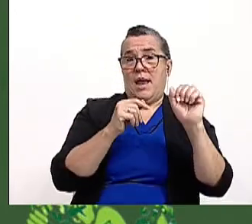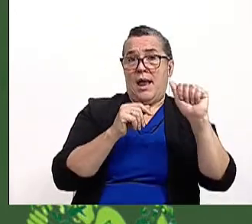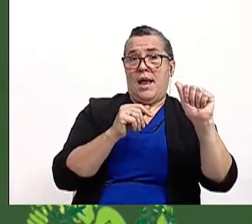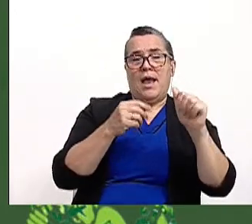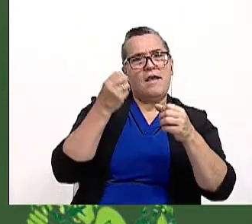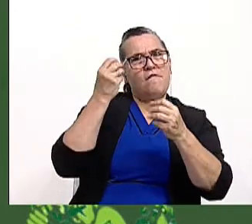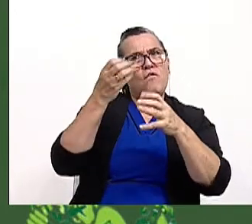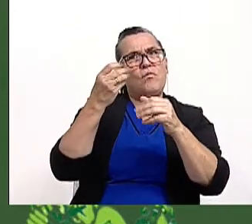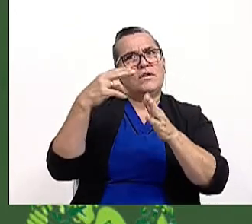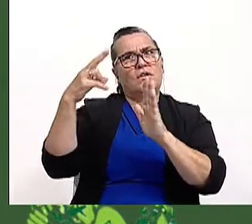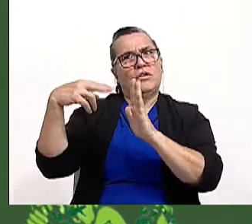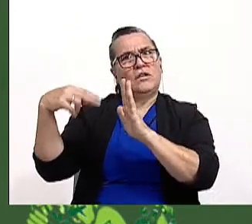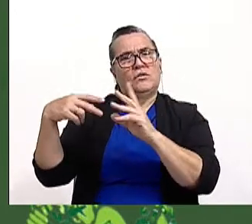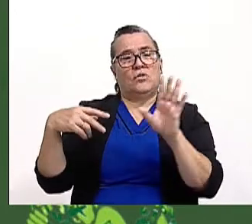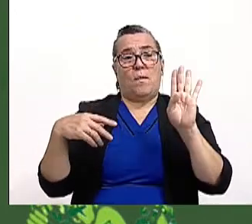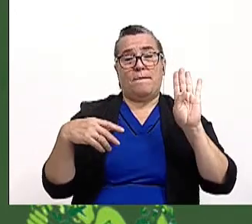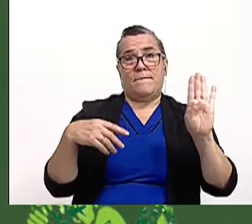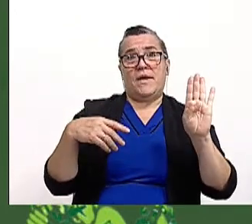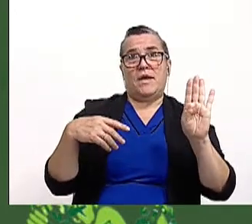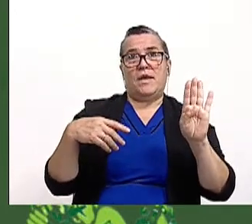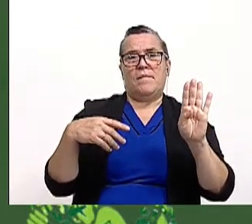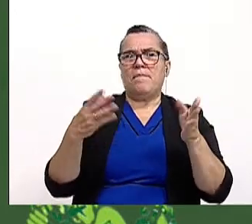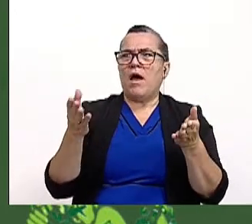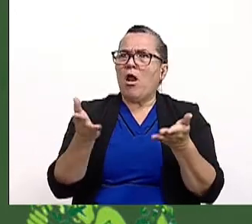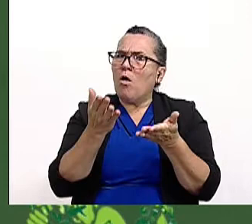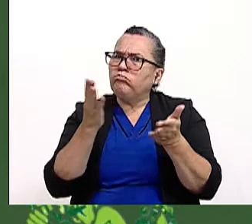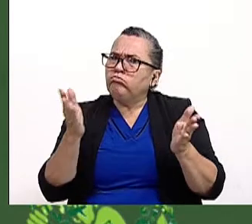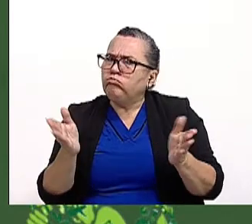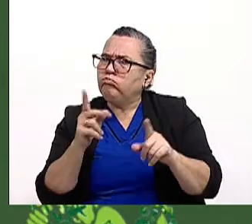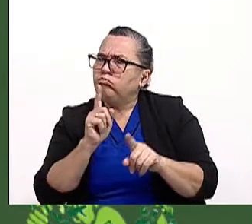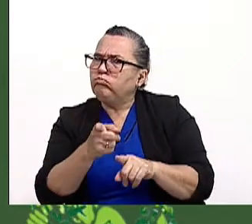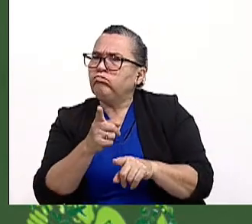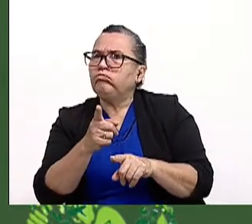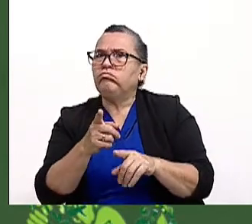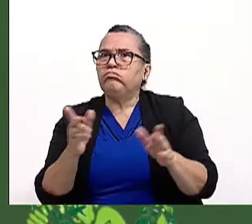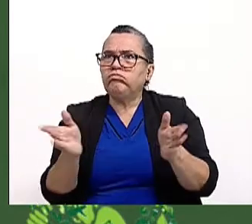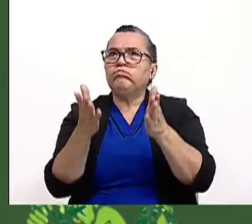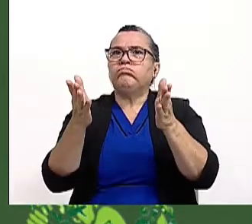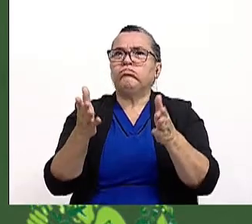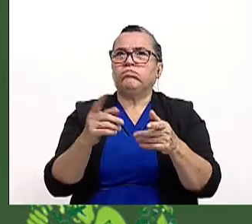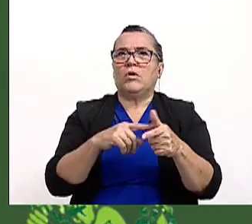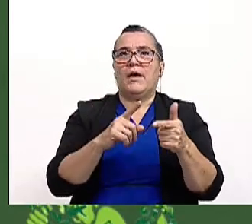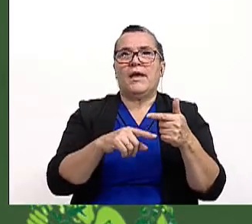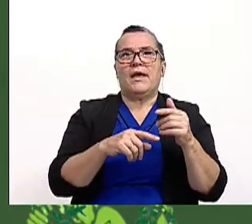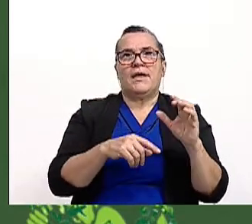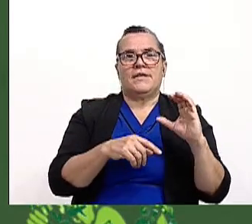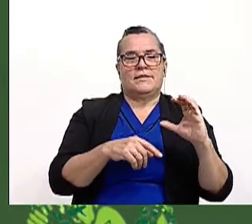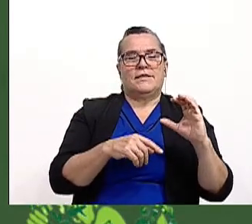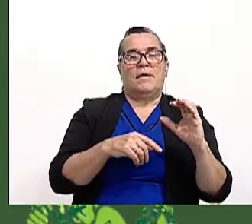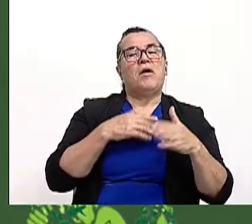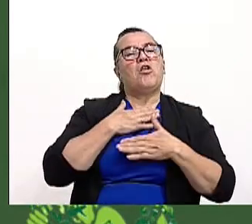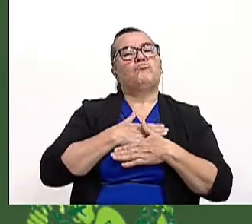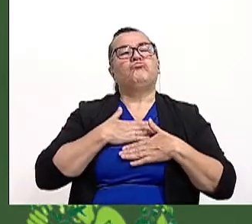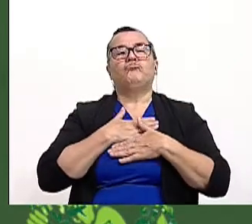the reader. B, to persuade the reader. And C, to entertain the reader.